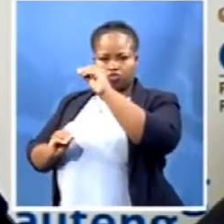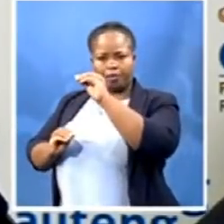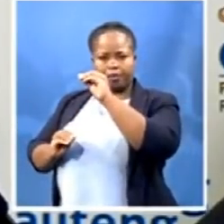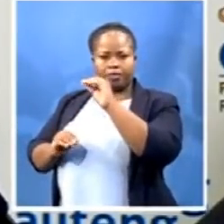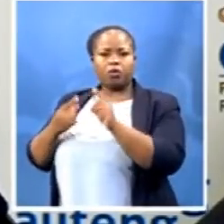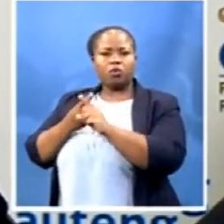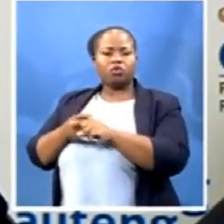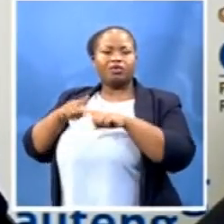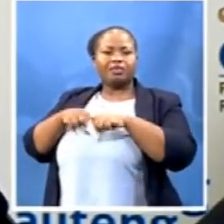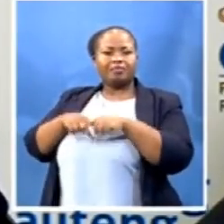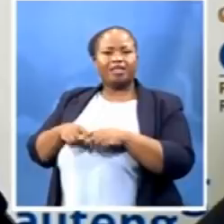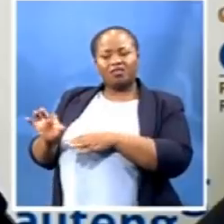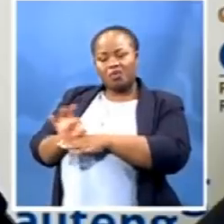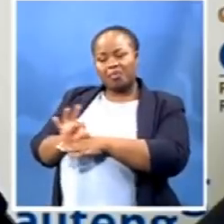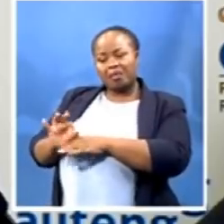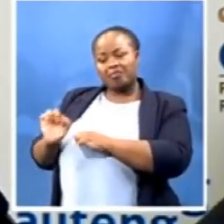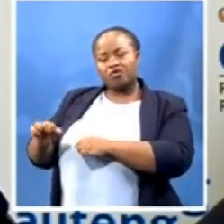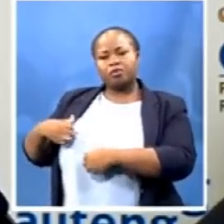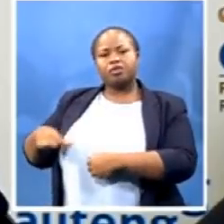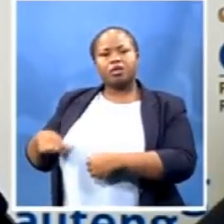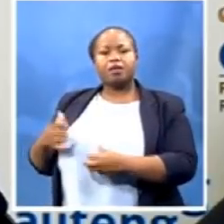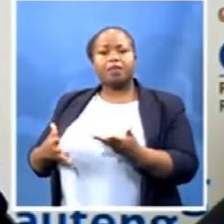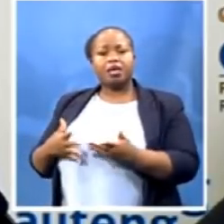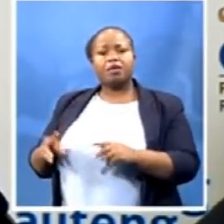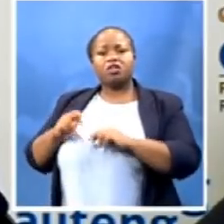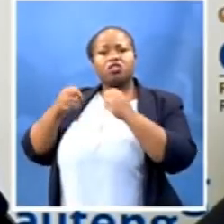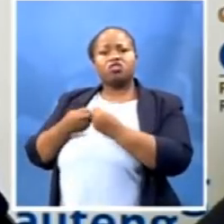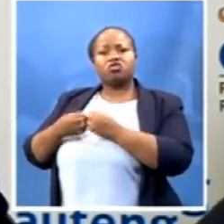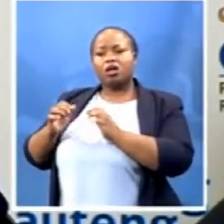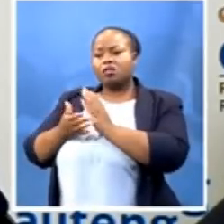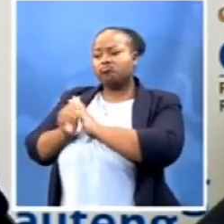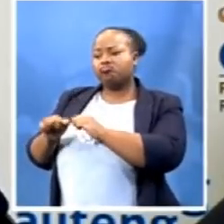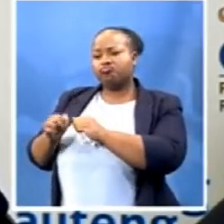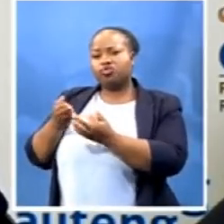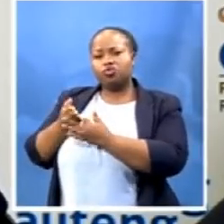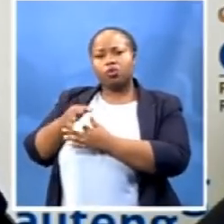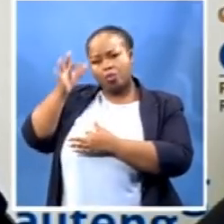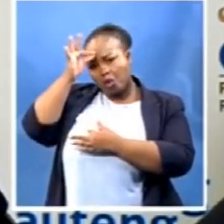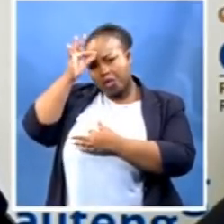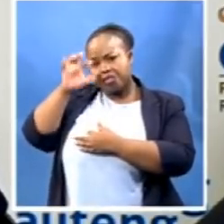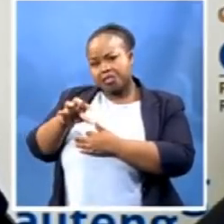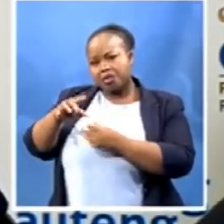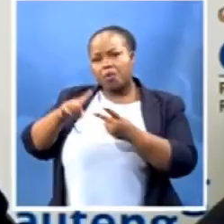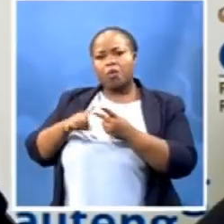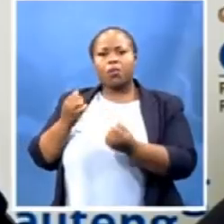instance, a national competence would be a police station or a court or a correctional